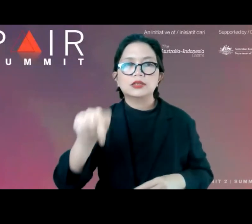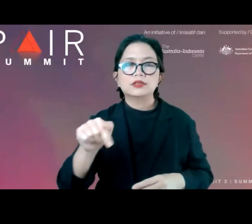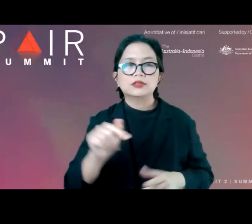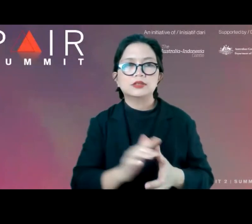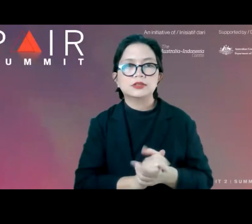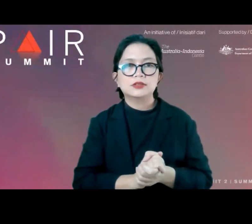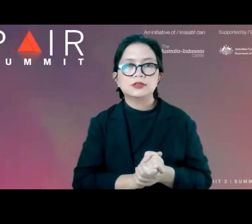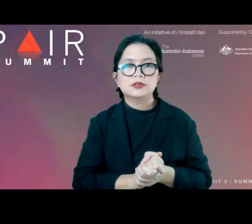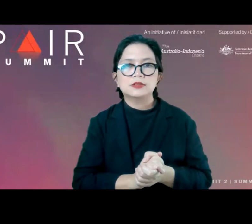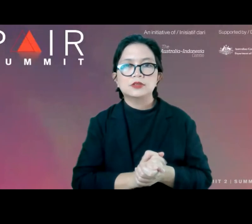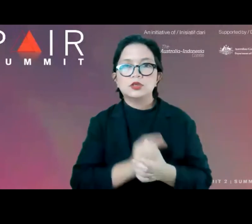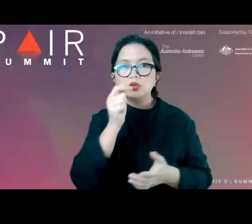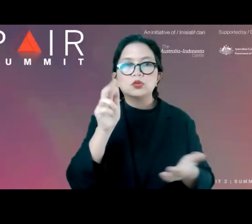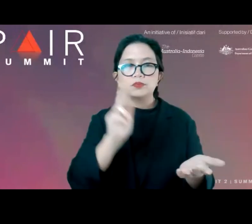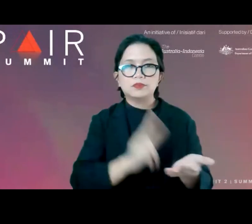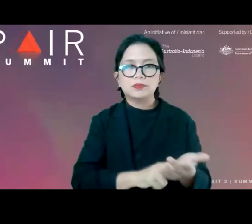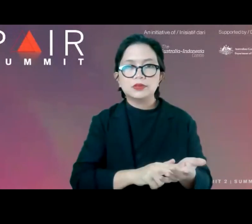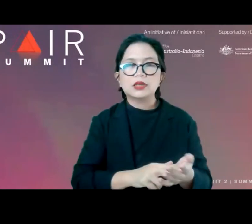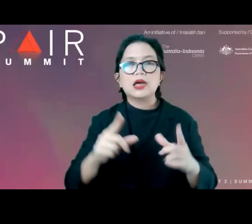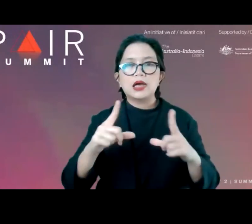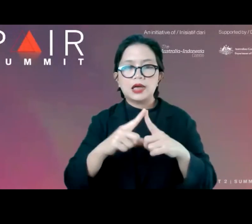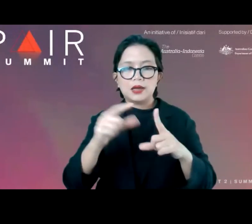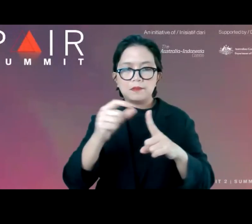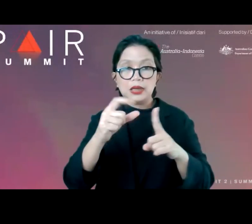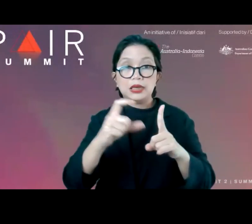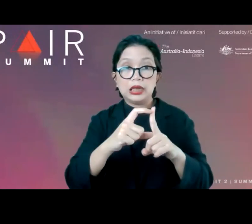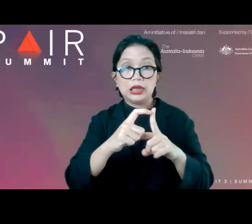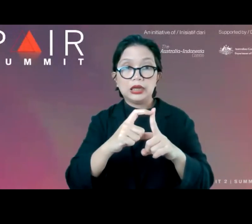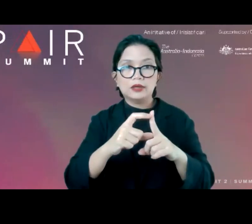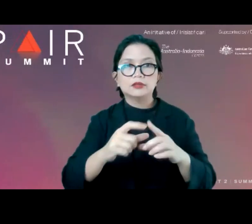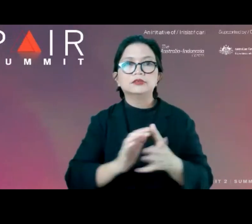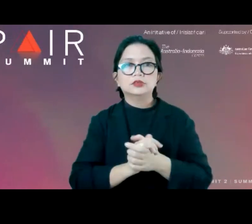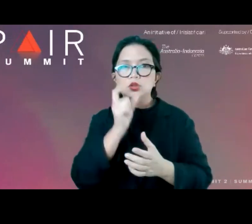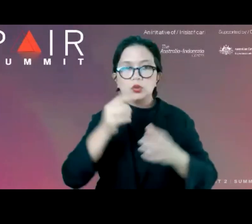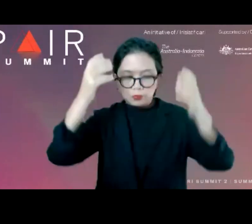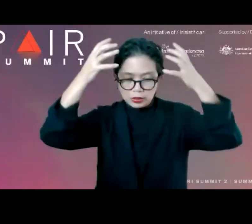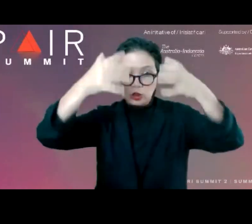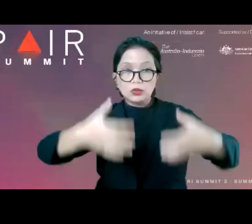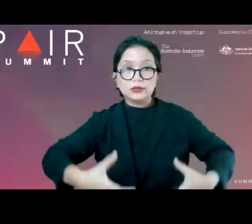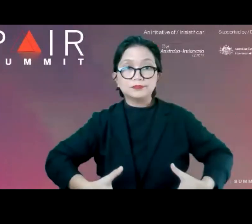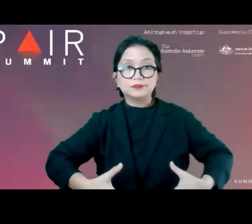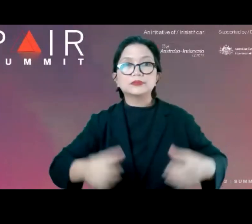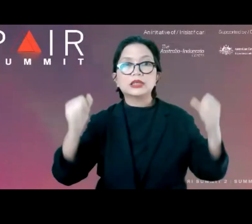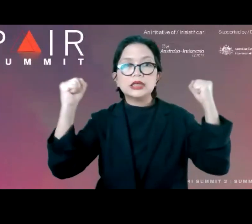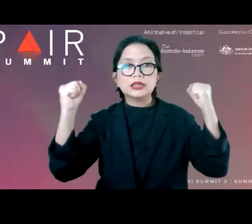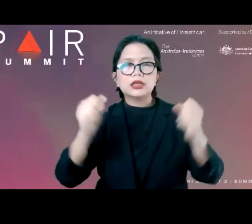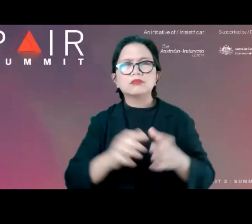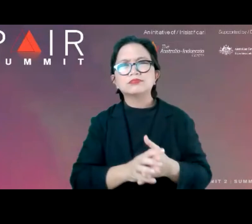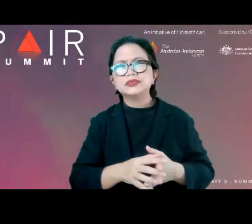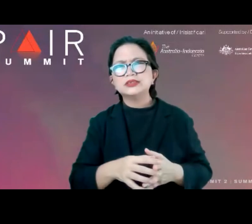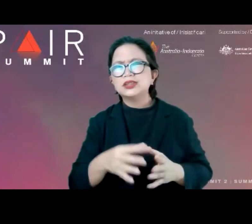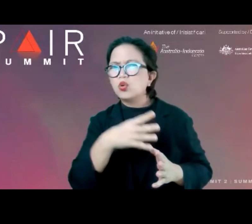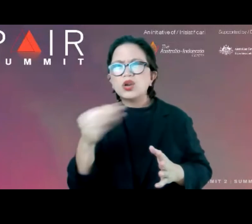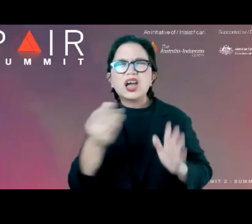Maybe lack of budget has been an issue. You know, making sure that the money and the resources get to the right place, making sure that